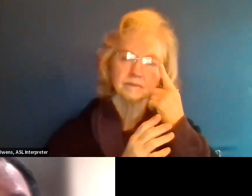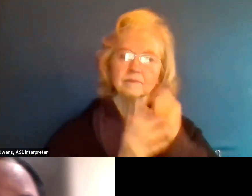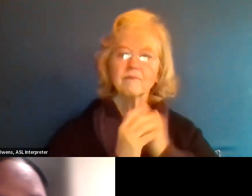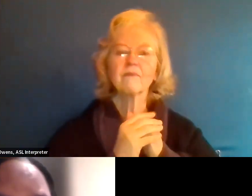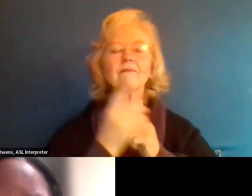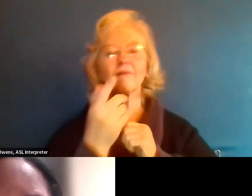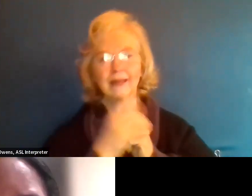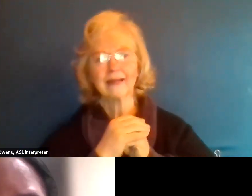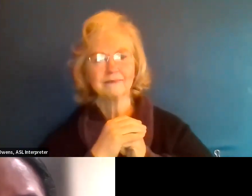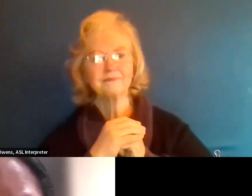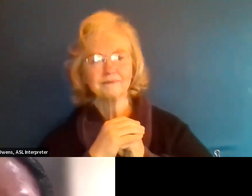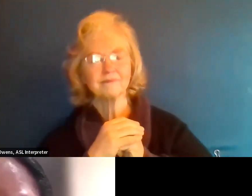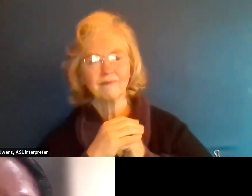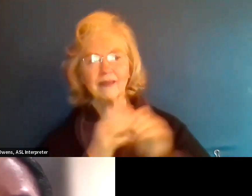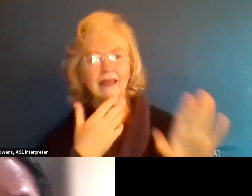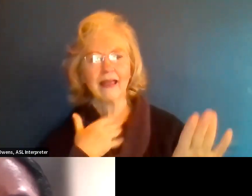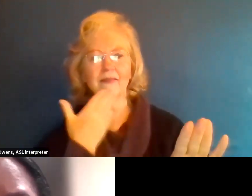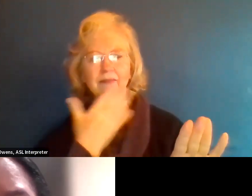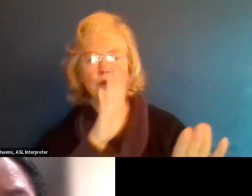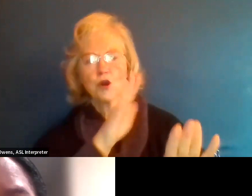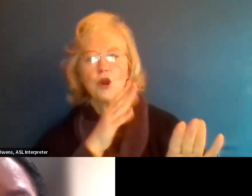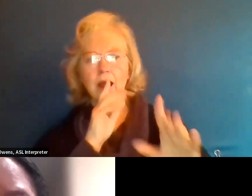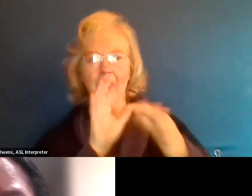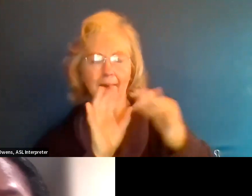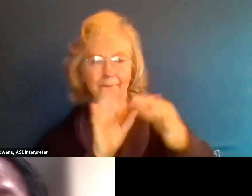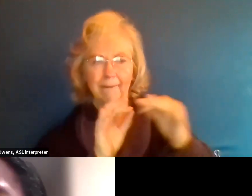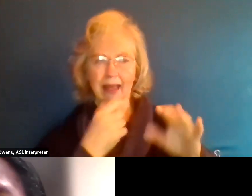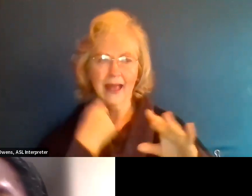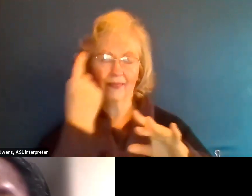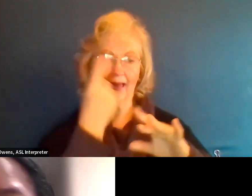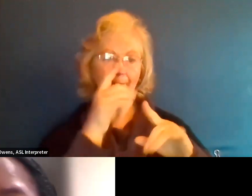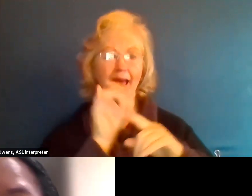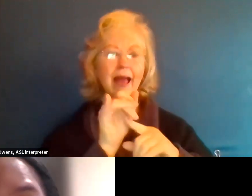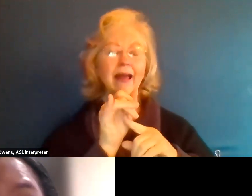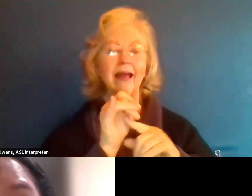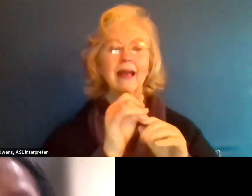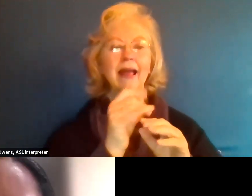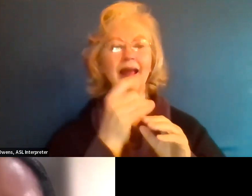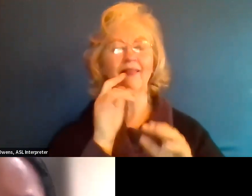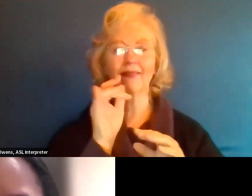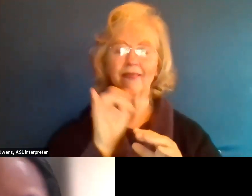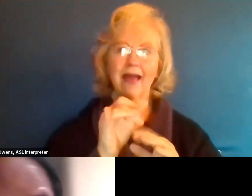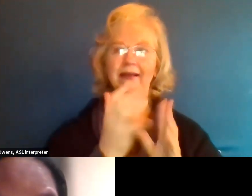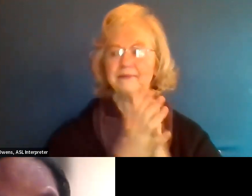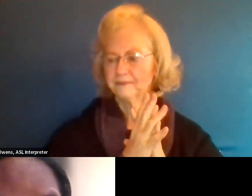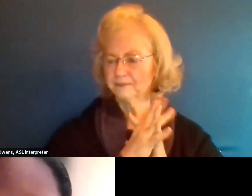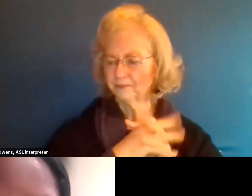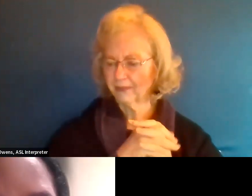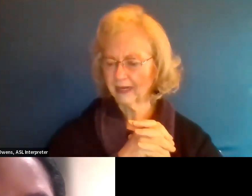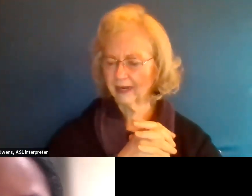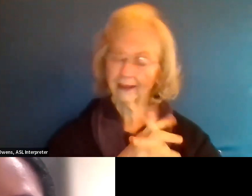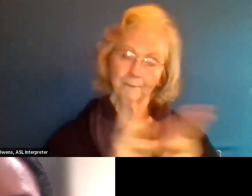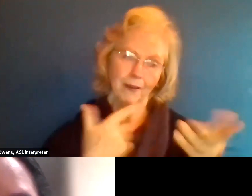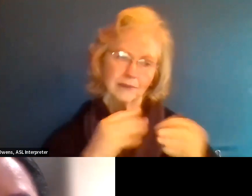sense. I mean, no, I really appreciate your comments. You know, I think about when that sort of revealing, not so revealing to